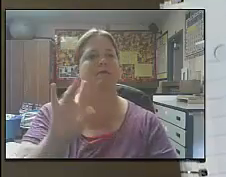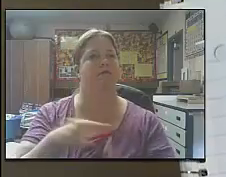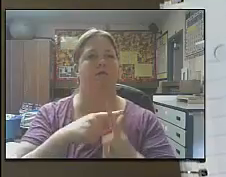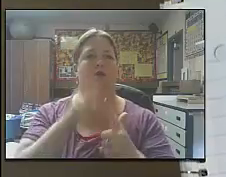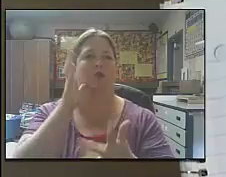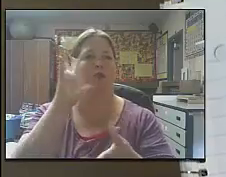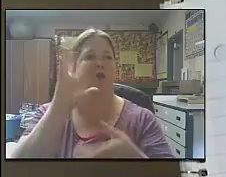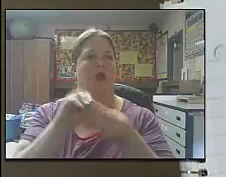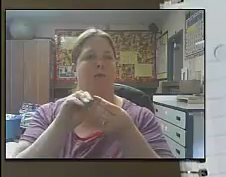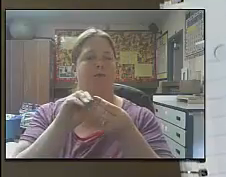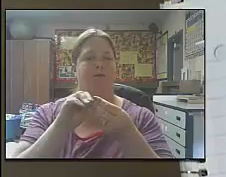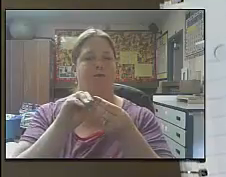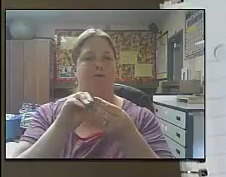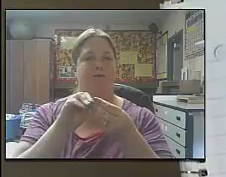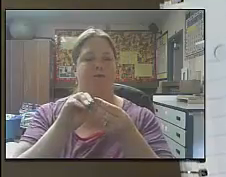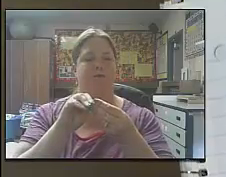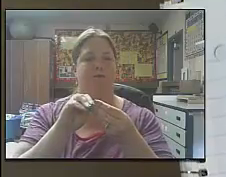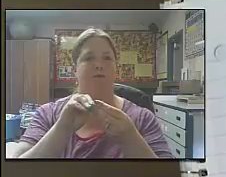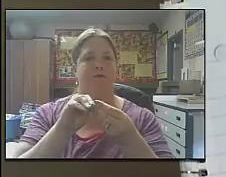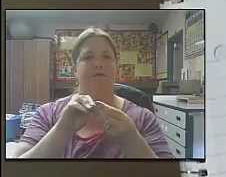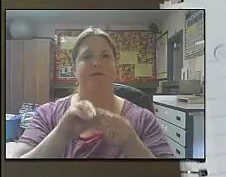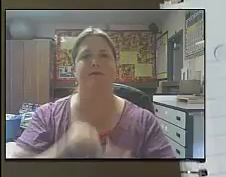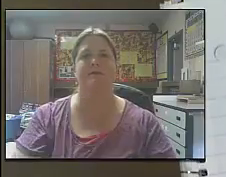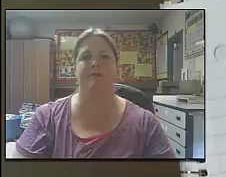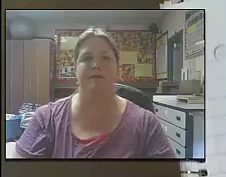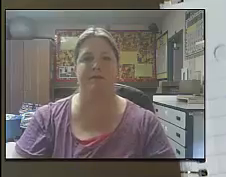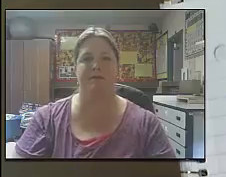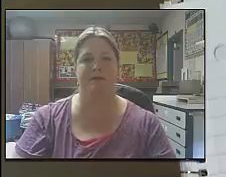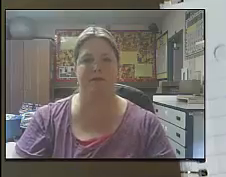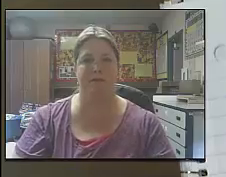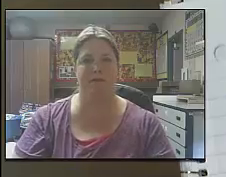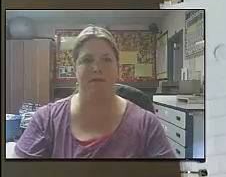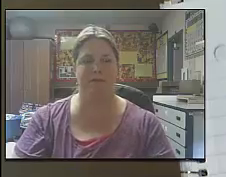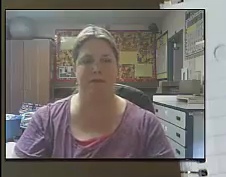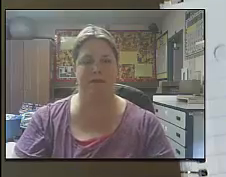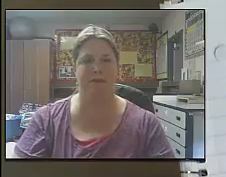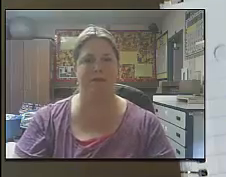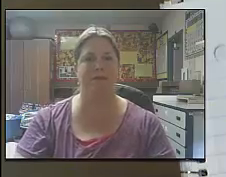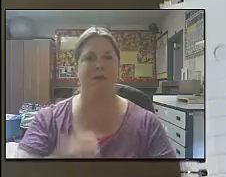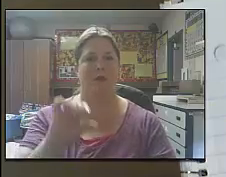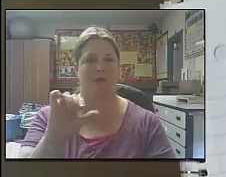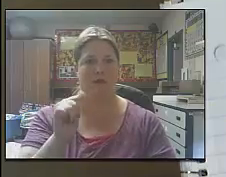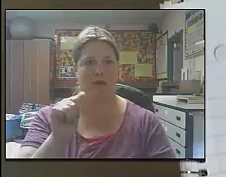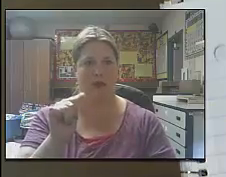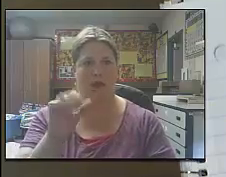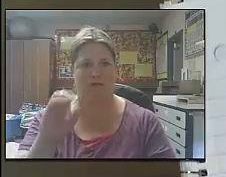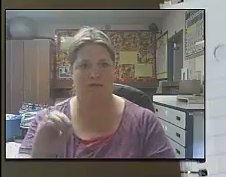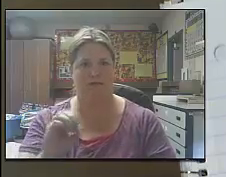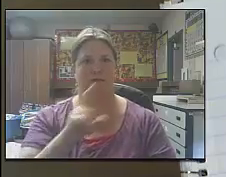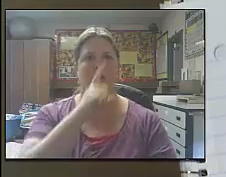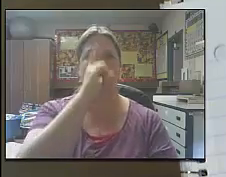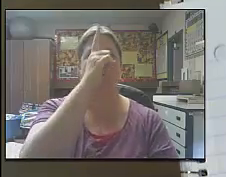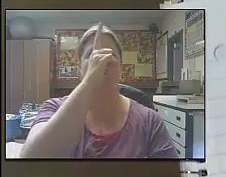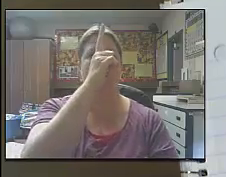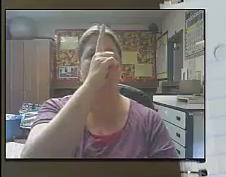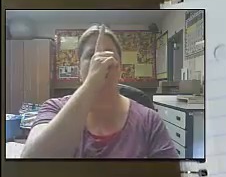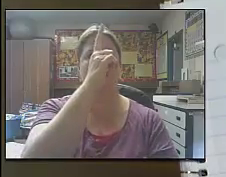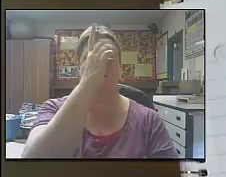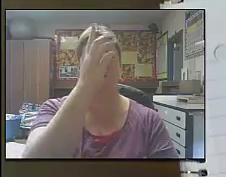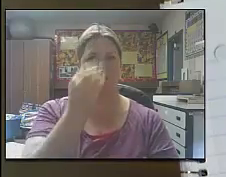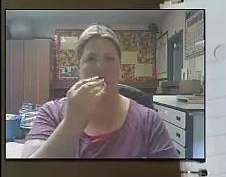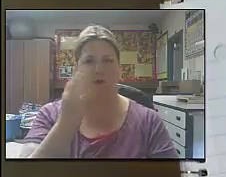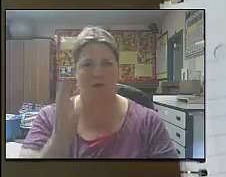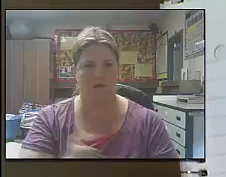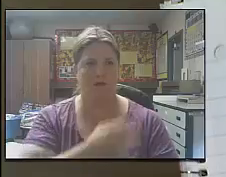10. Carry your 1. 7 plus 6 is 13. Carry and add in the 1. You're going to get 14. Carry